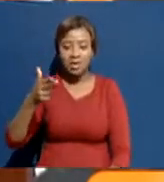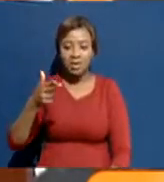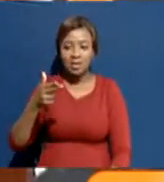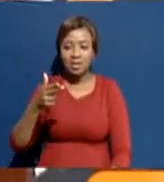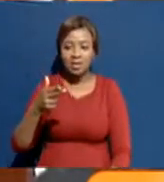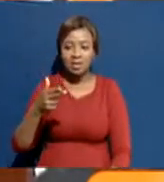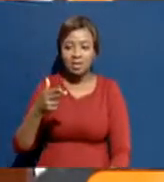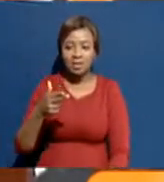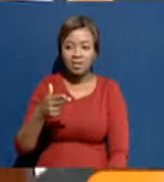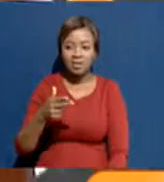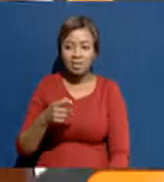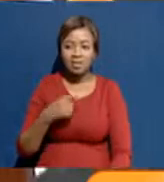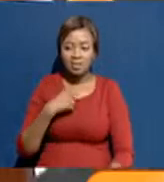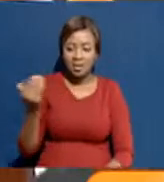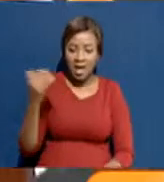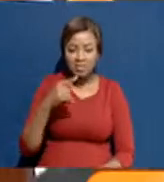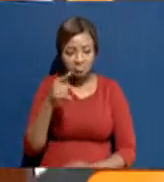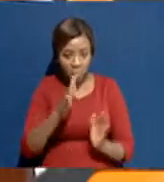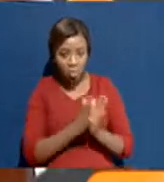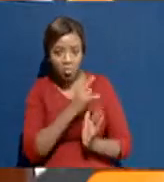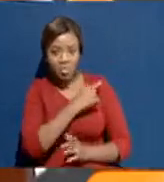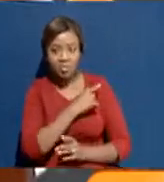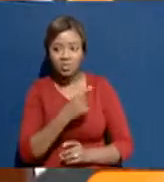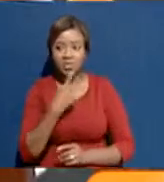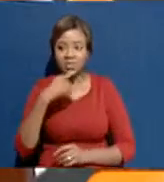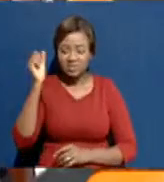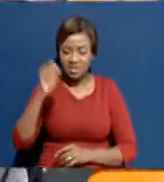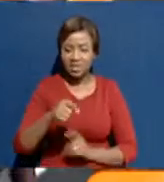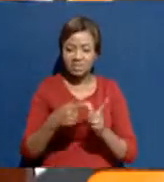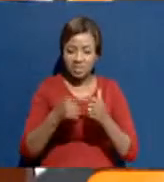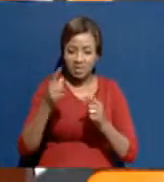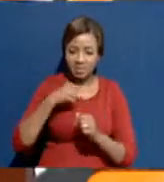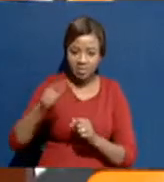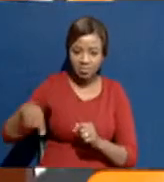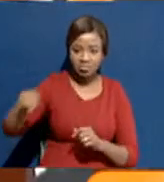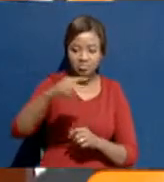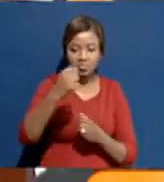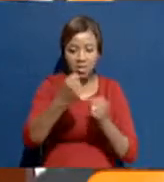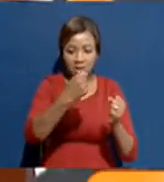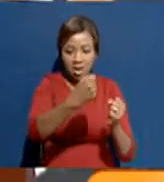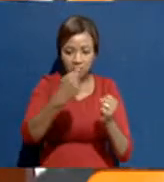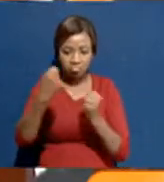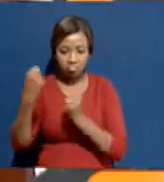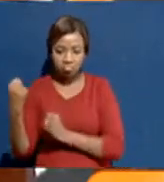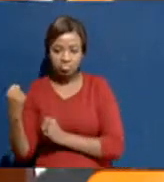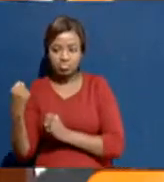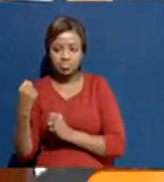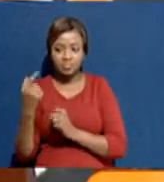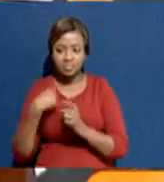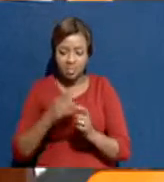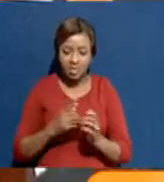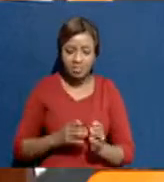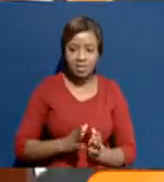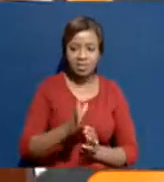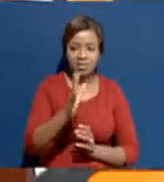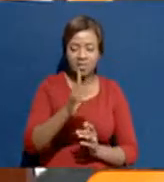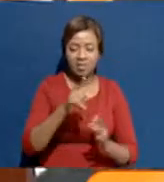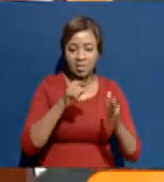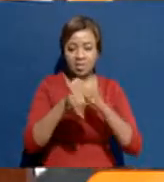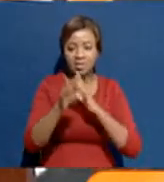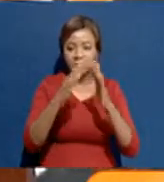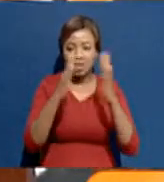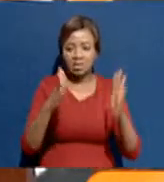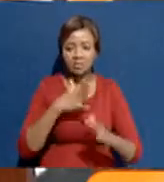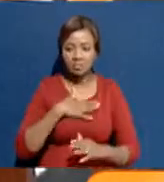with you?" I told him, "Yes." So then he went to his car, they removed the car from me, and then I went to my